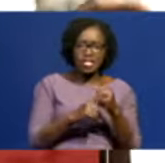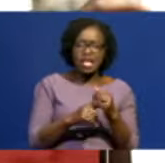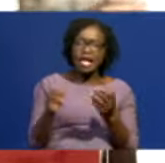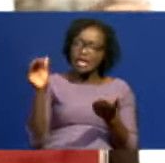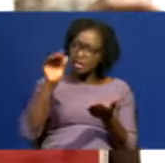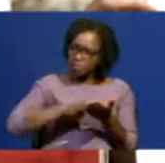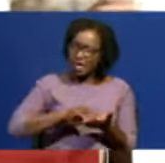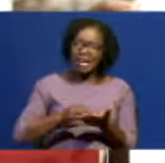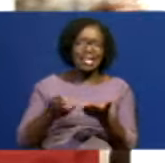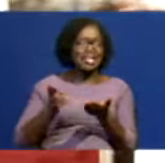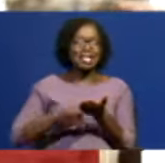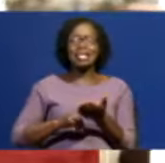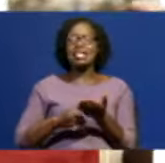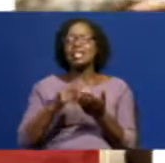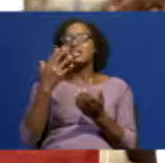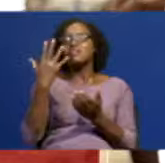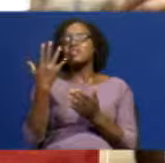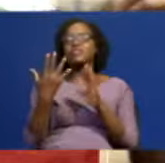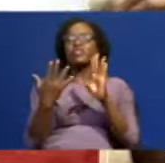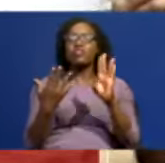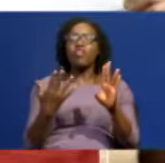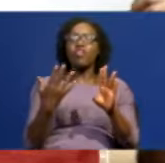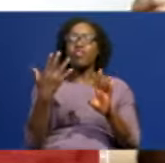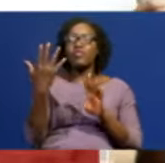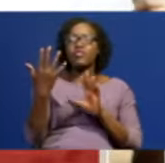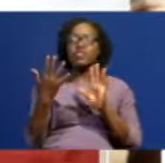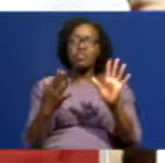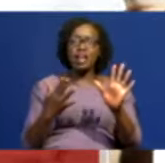54, 55, 56. I think that is